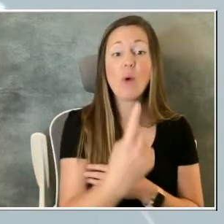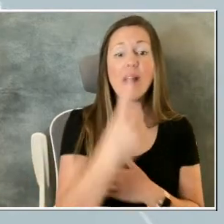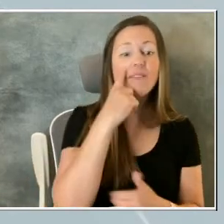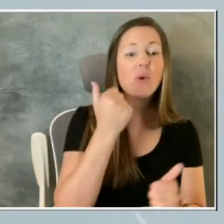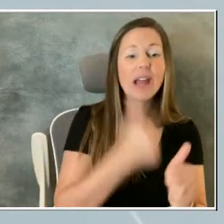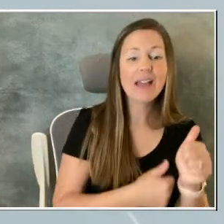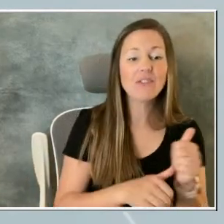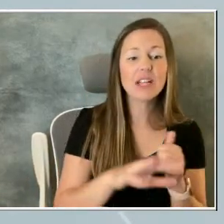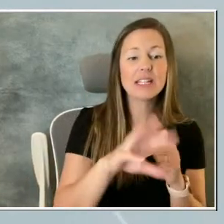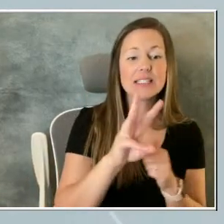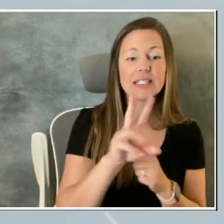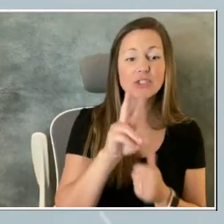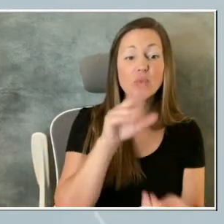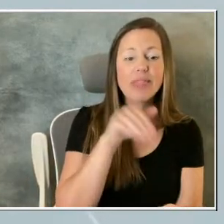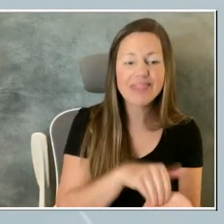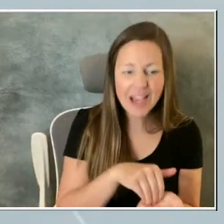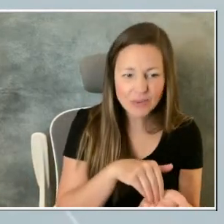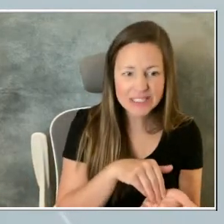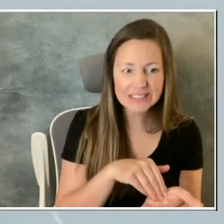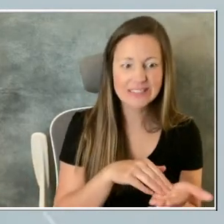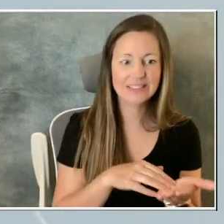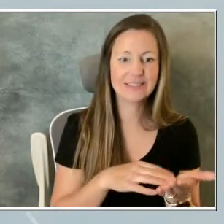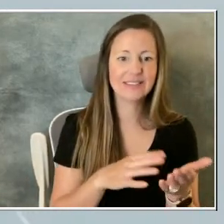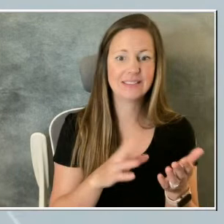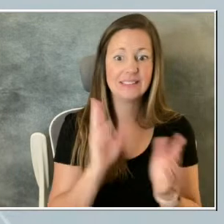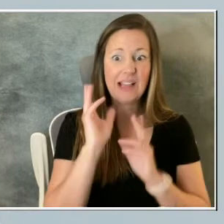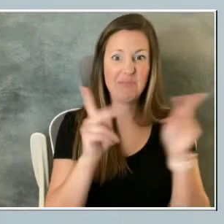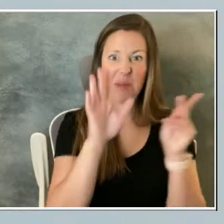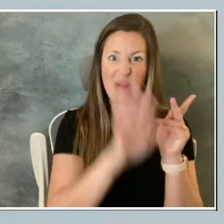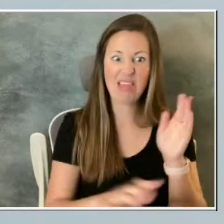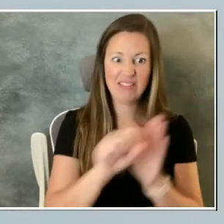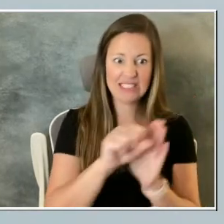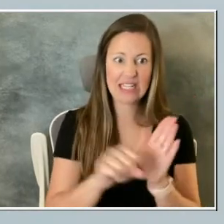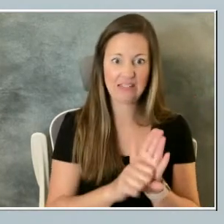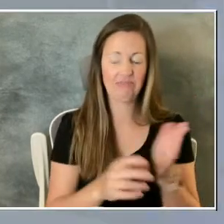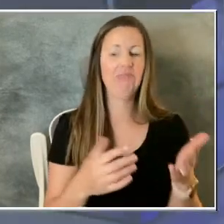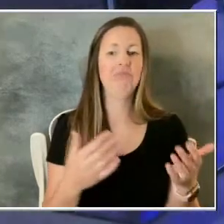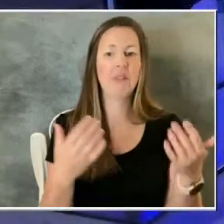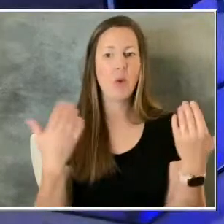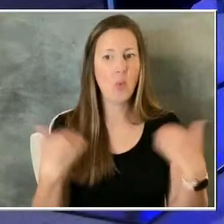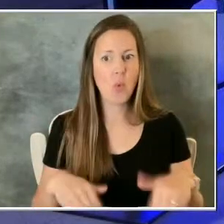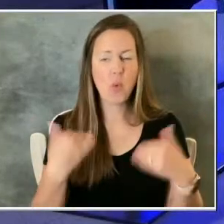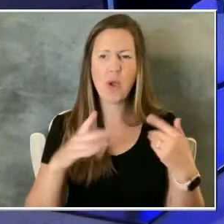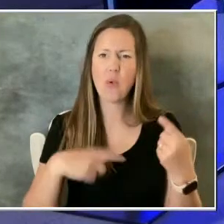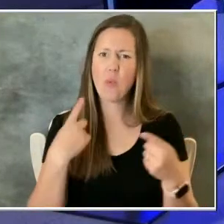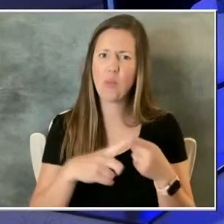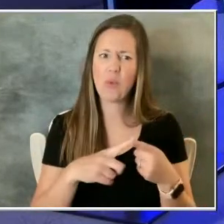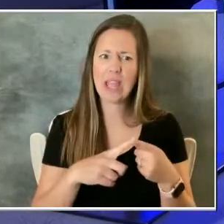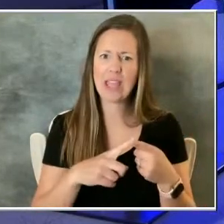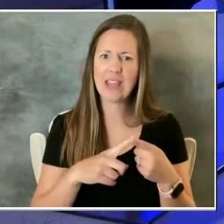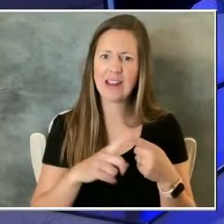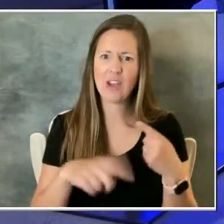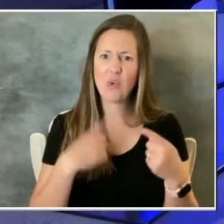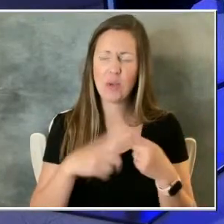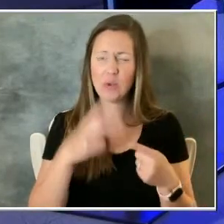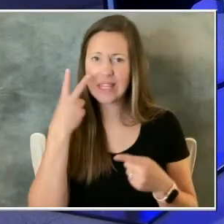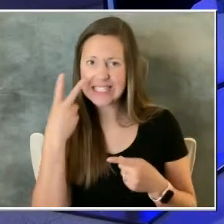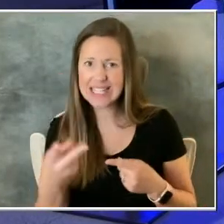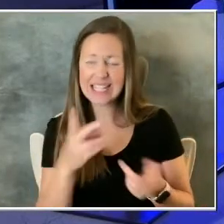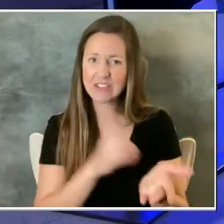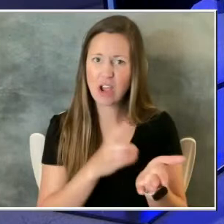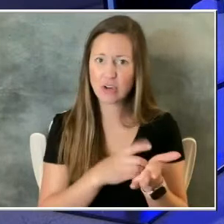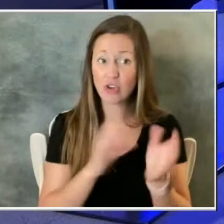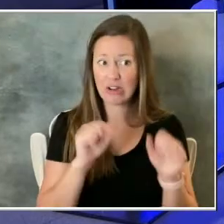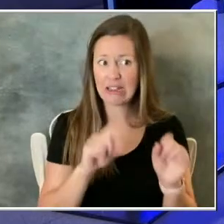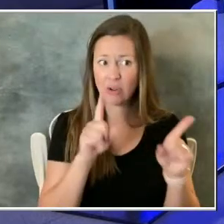state. Just help us understand, when does diabetes, when do they see an endocrinologist? Can they just go to their regular doctor? What do those